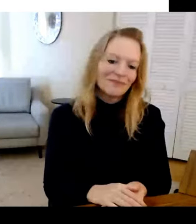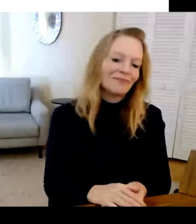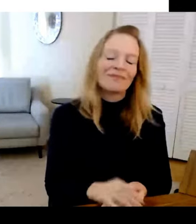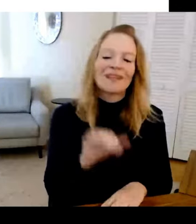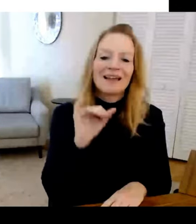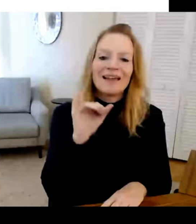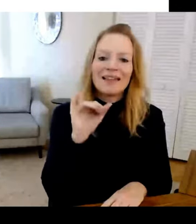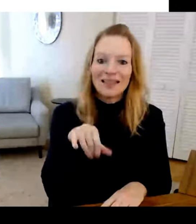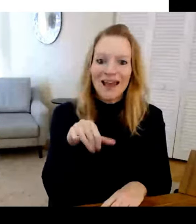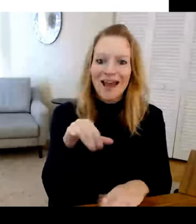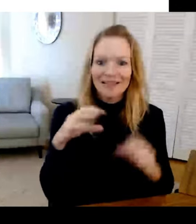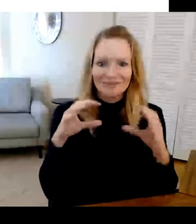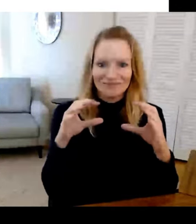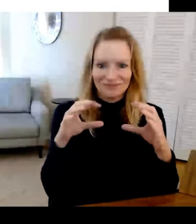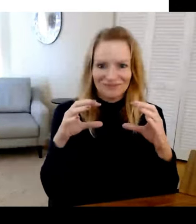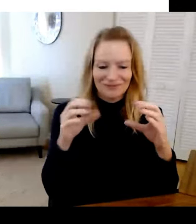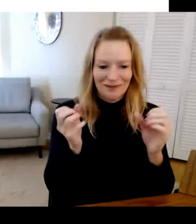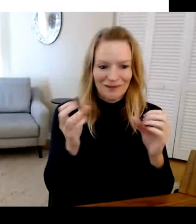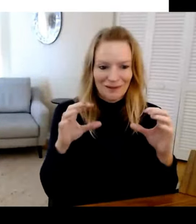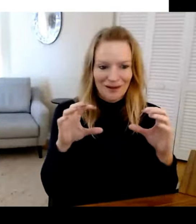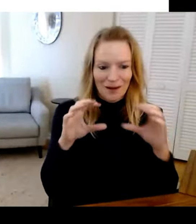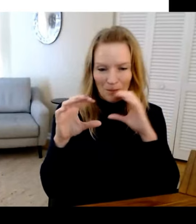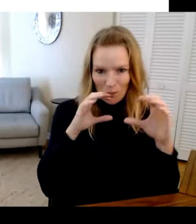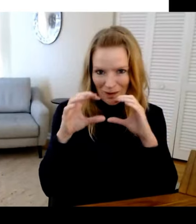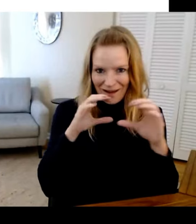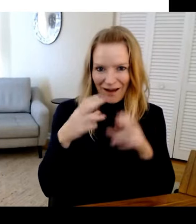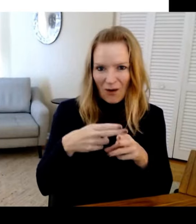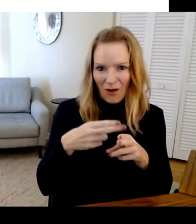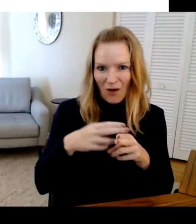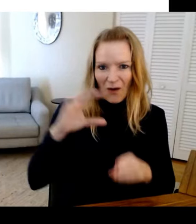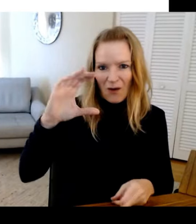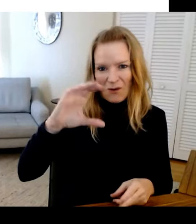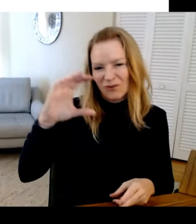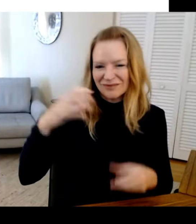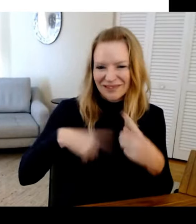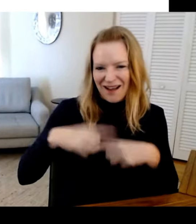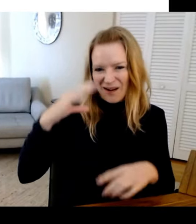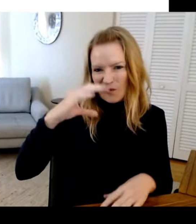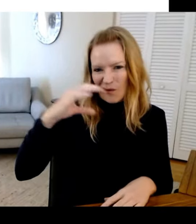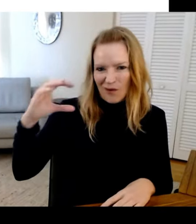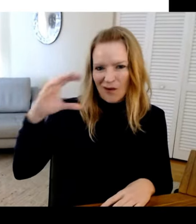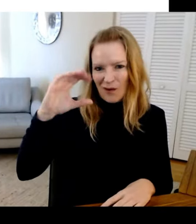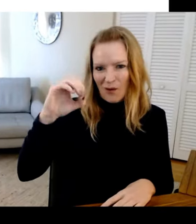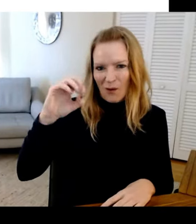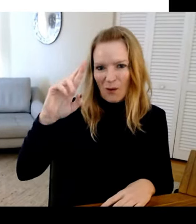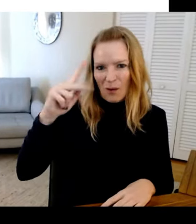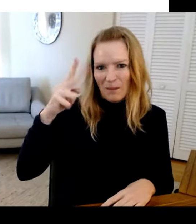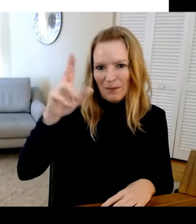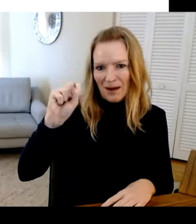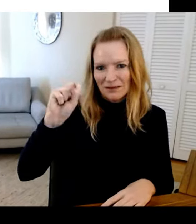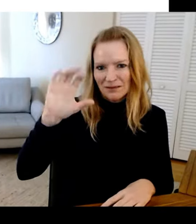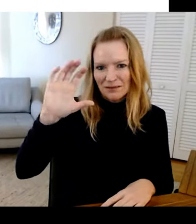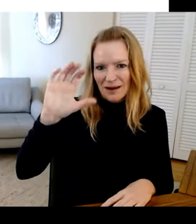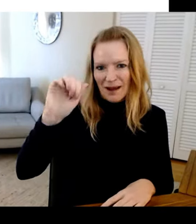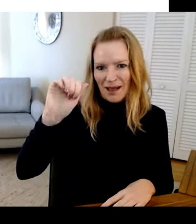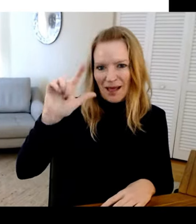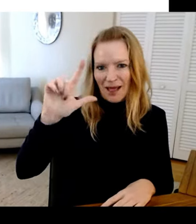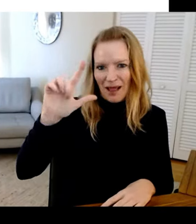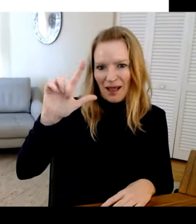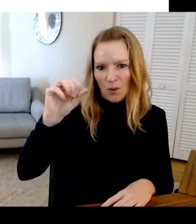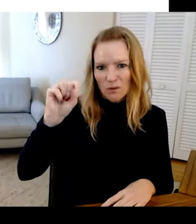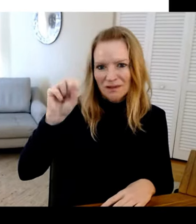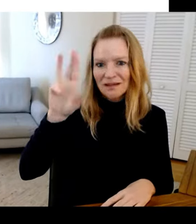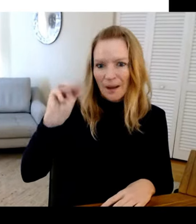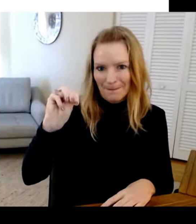middle there. The brain cells communicate with each other. That communication in that area where both halves of the